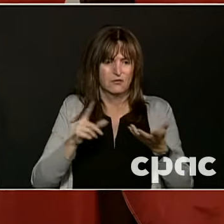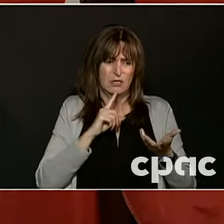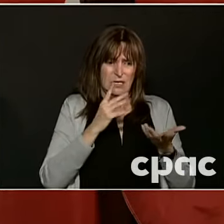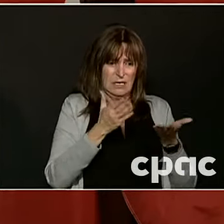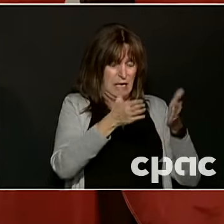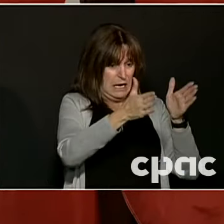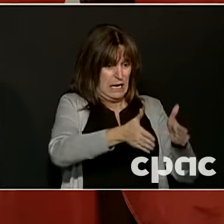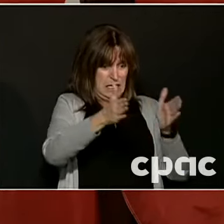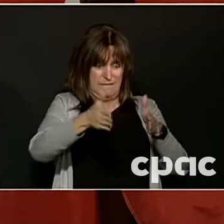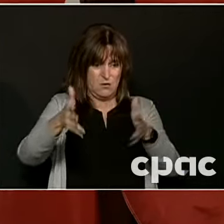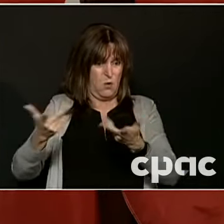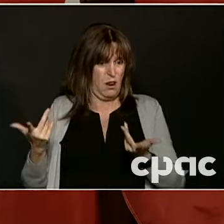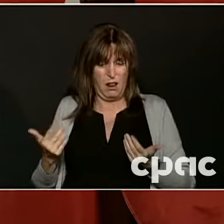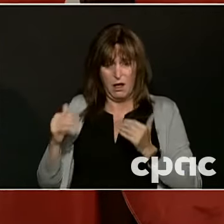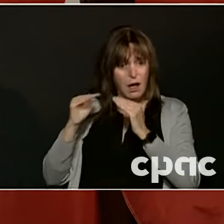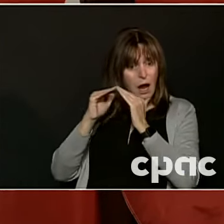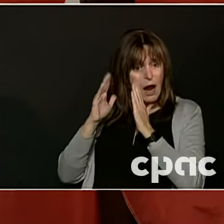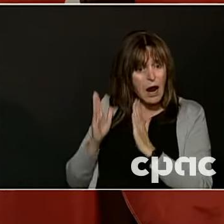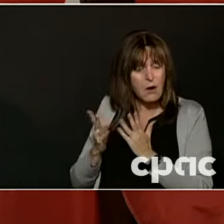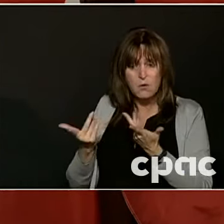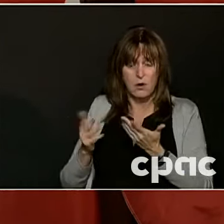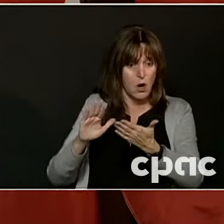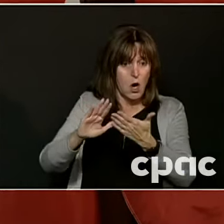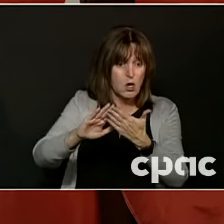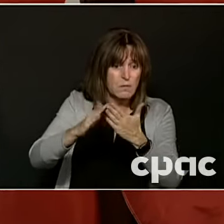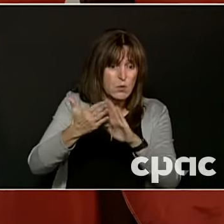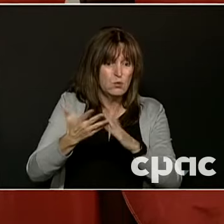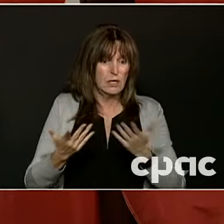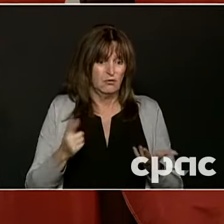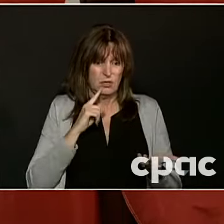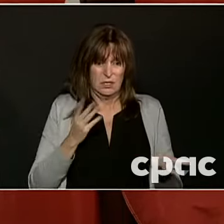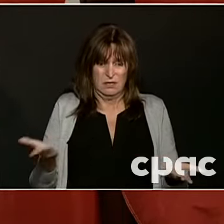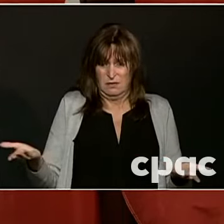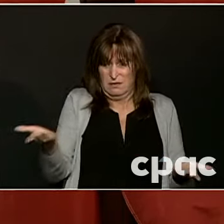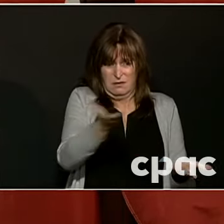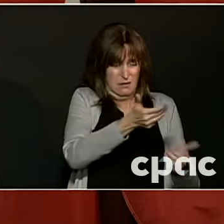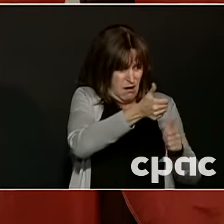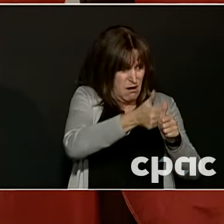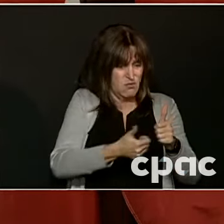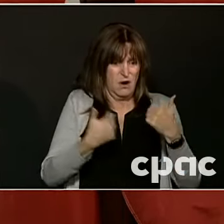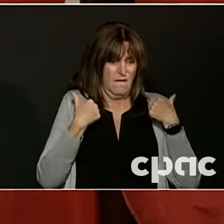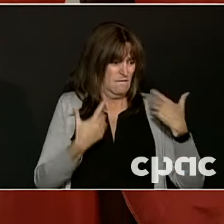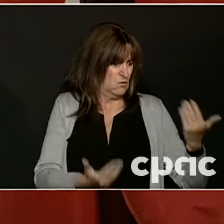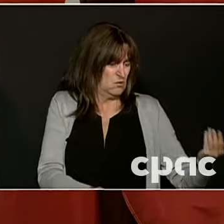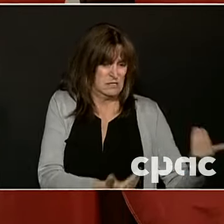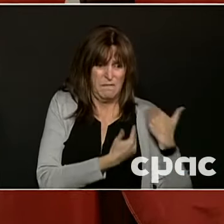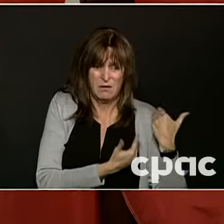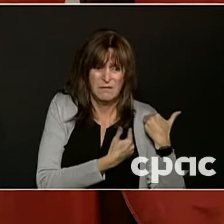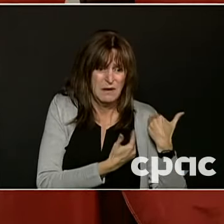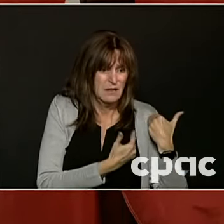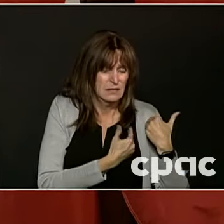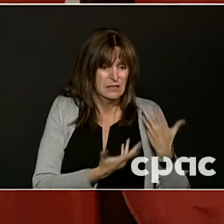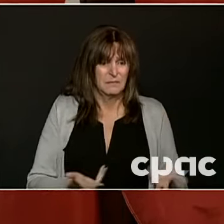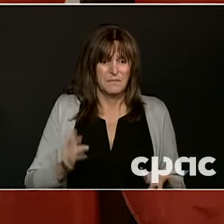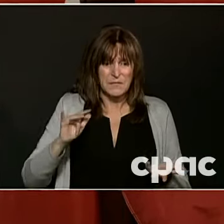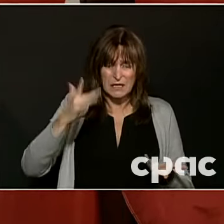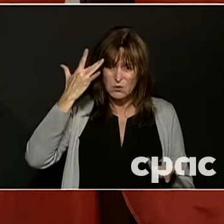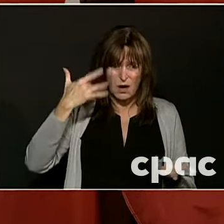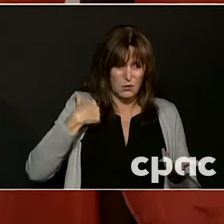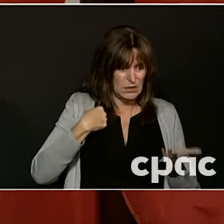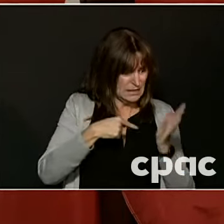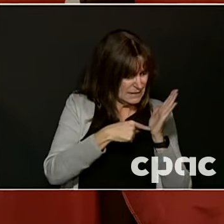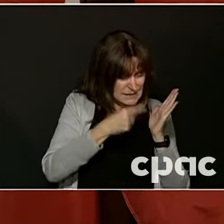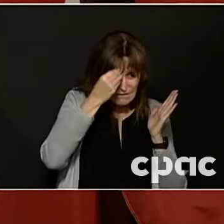so it is alarming, and we want your attention on this matter. That's why we've brought the data back to you. That's why Dr. Huyer has talked about the